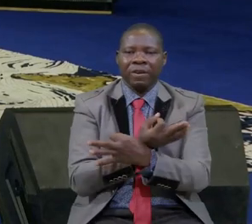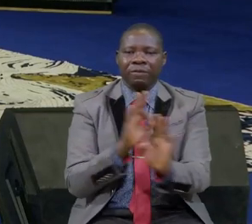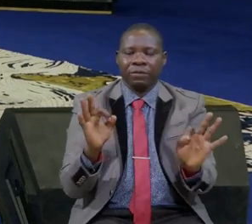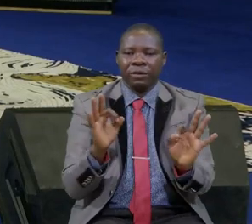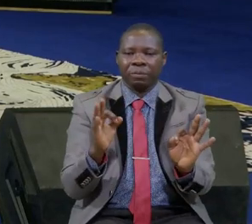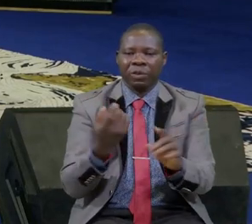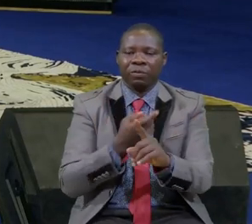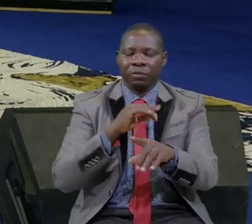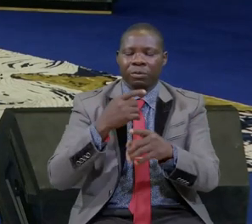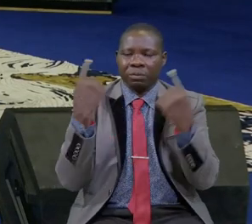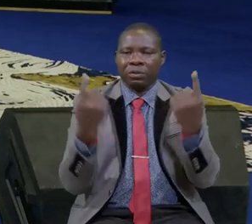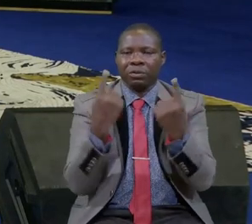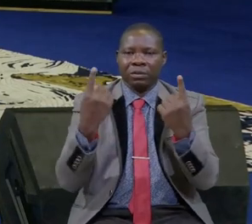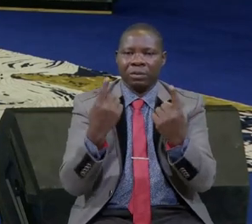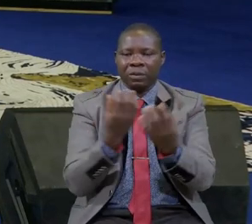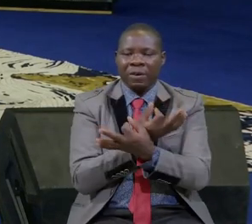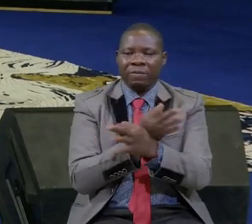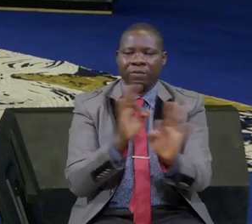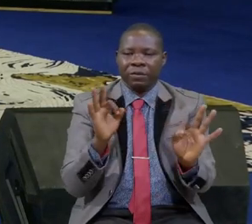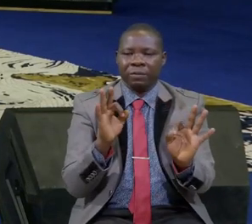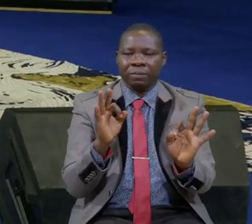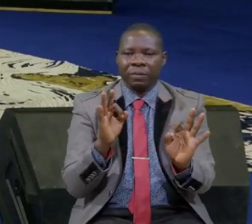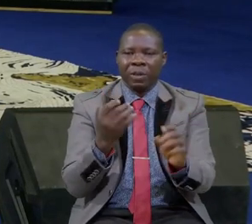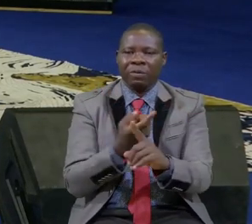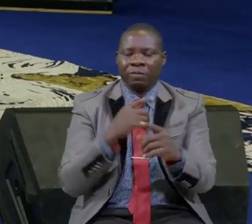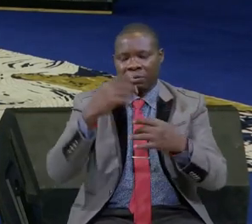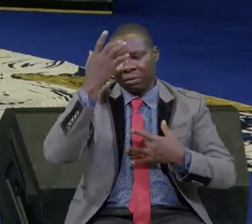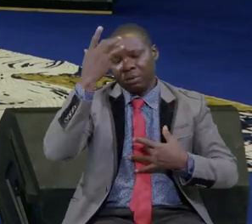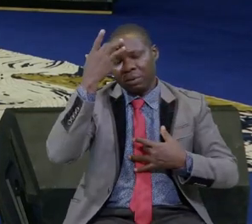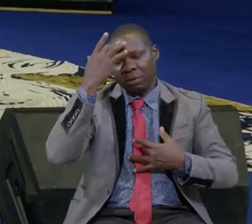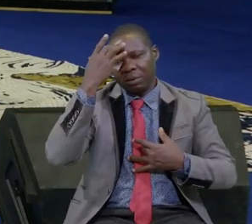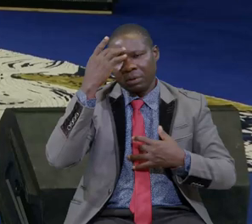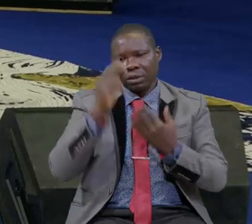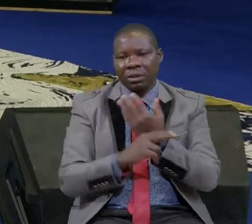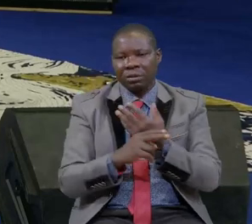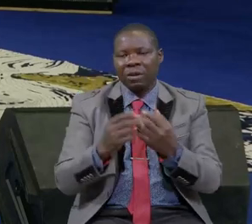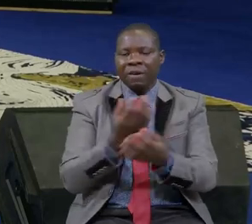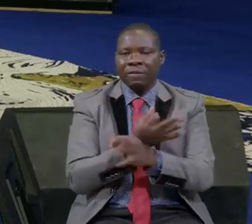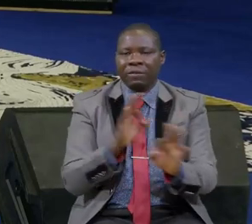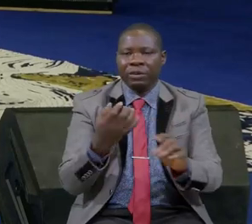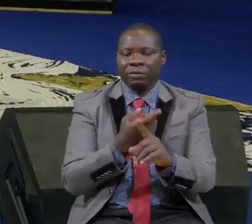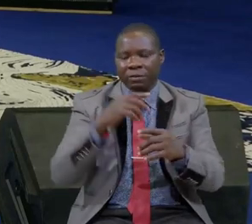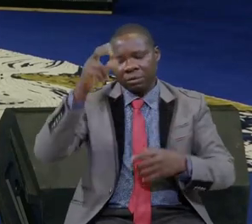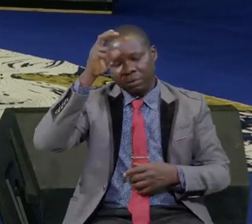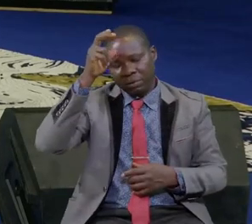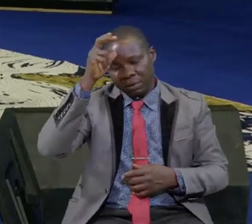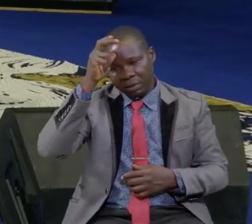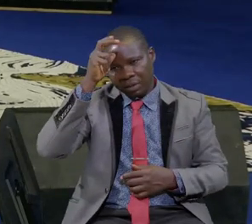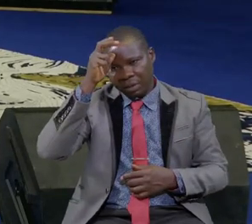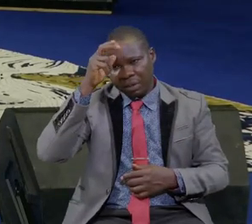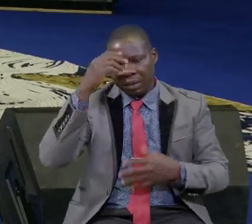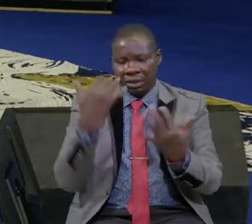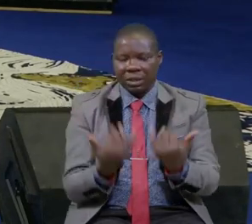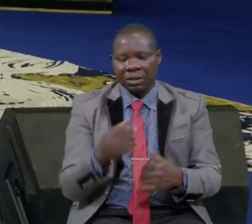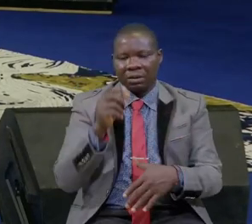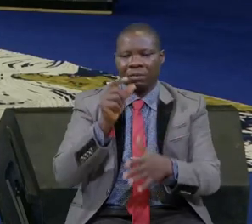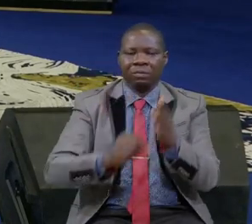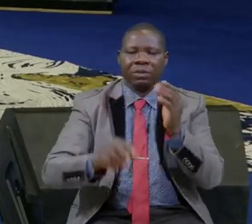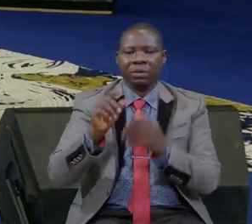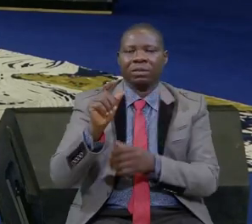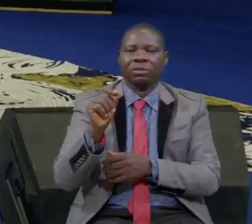sin. Free from sickness. Free from Satan. Now look at verse 20. In